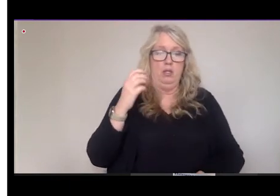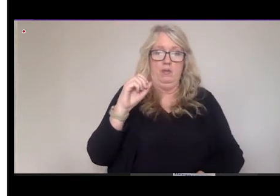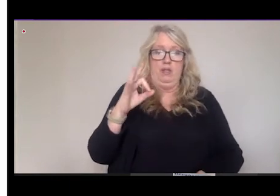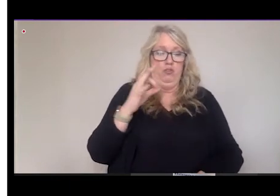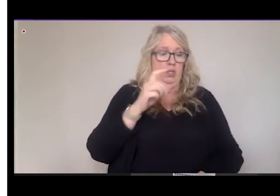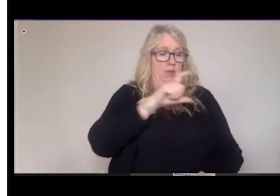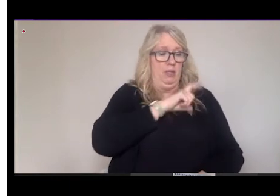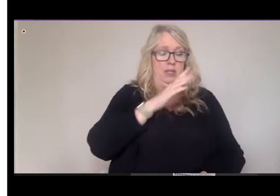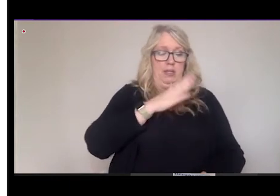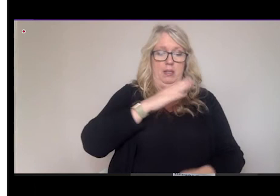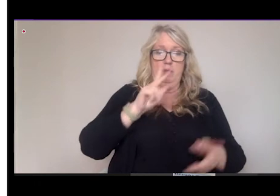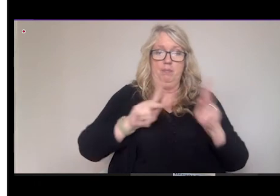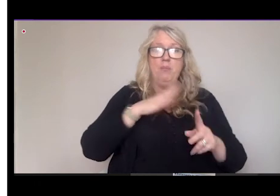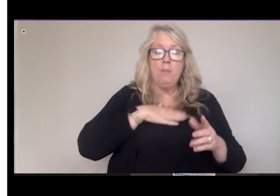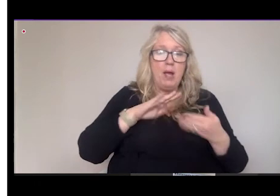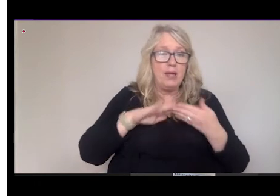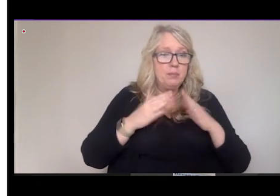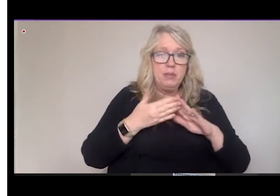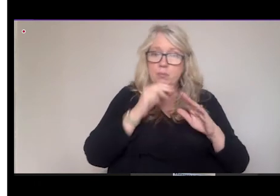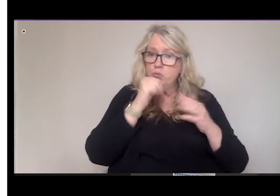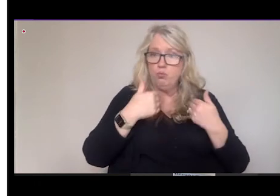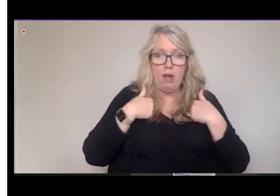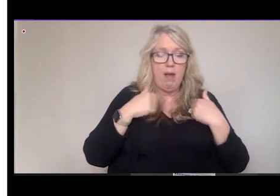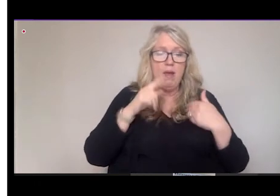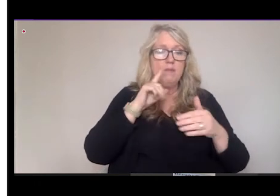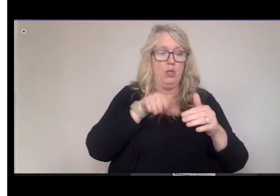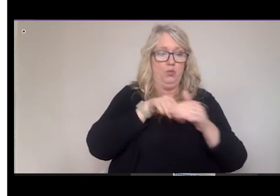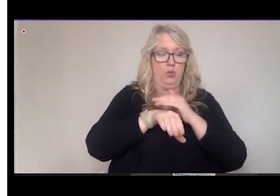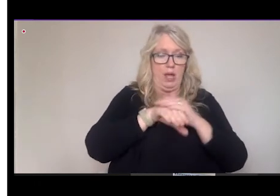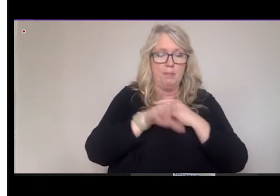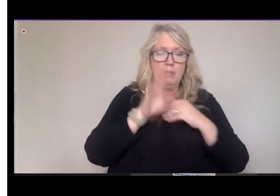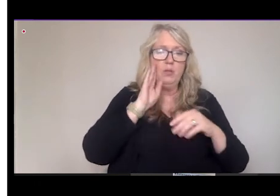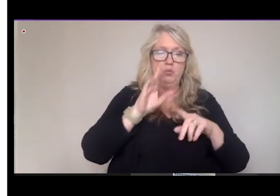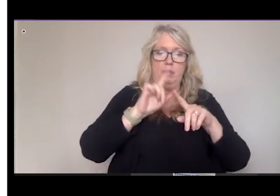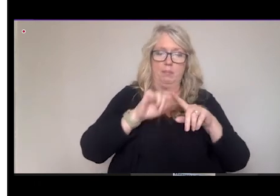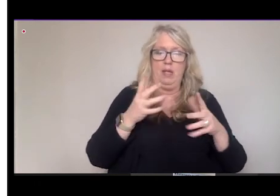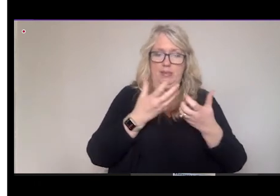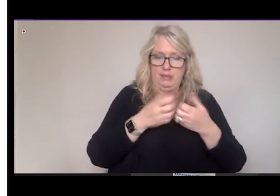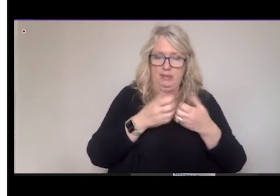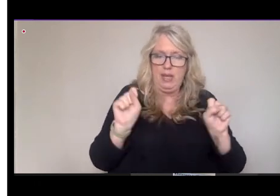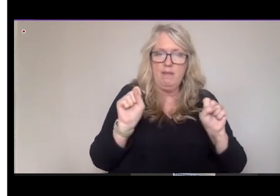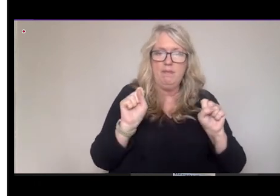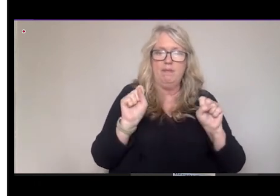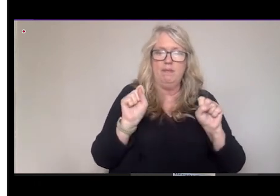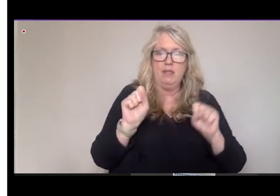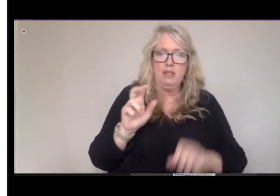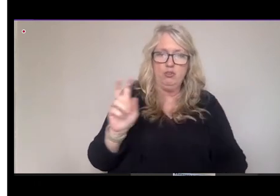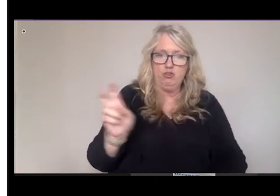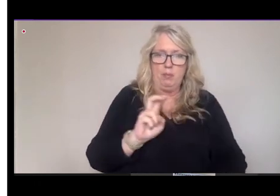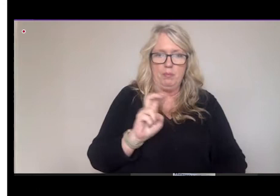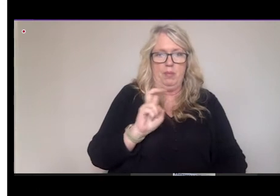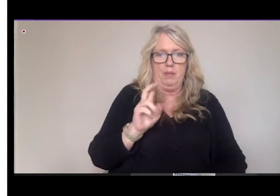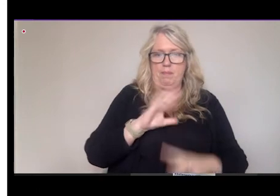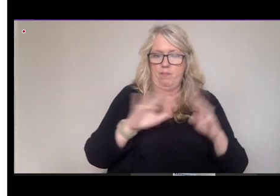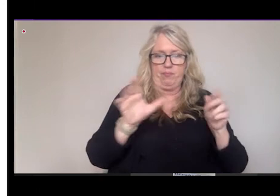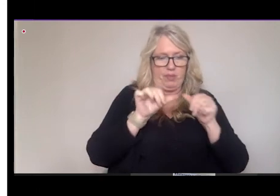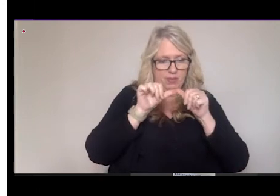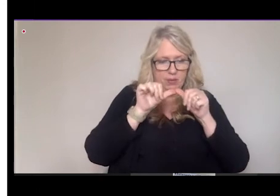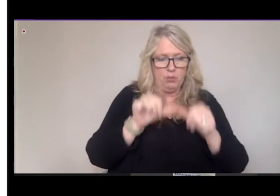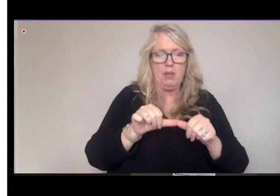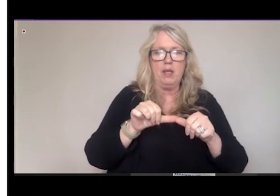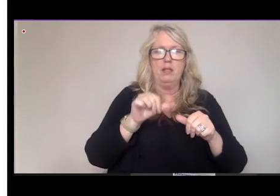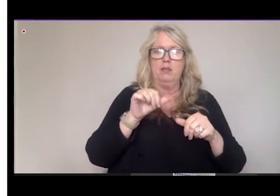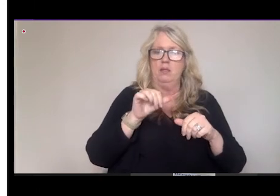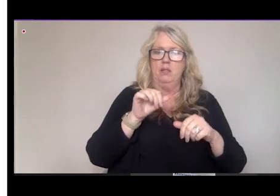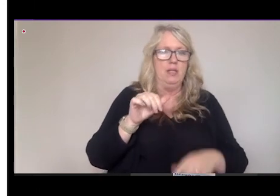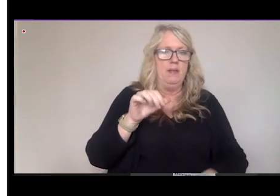chief of police said, if people in my community don't have access to reliable and safe transportation,